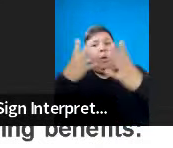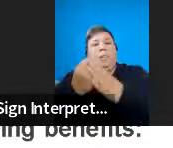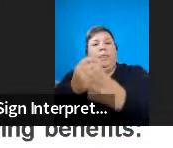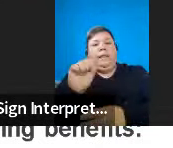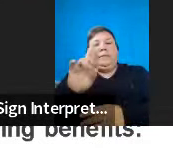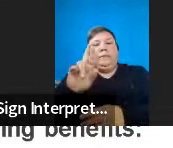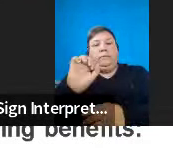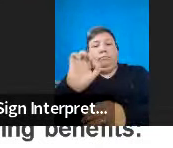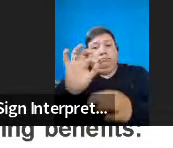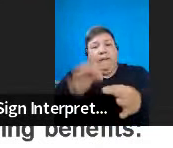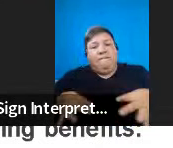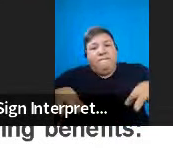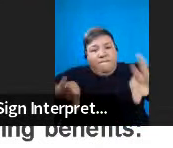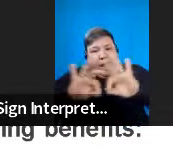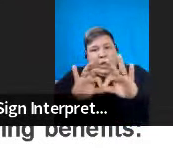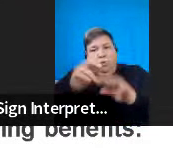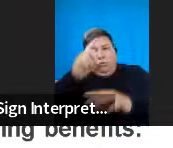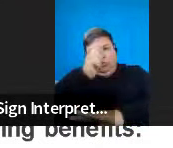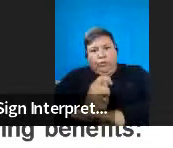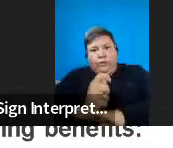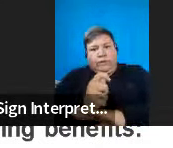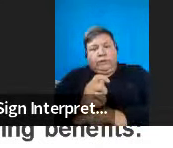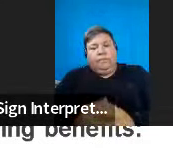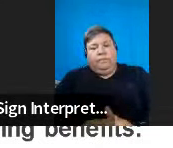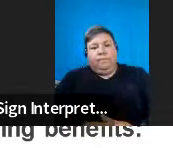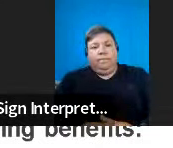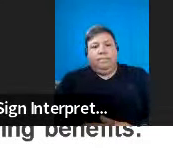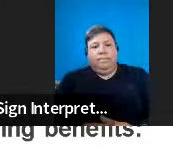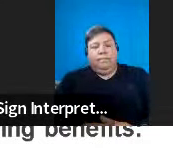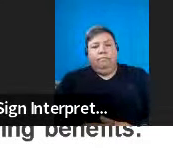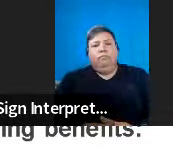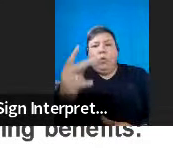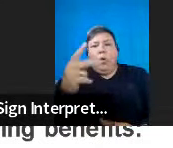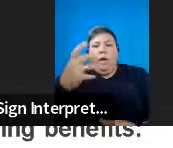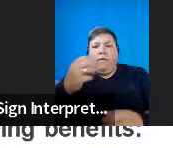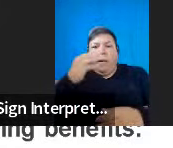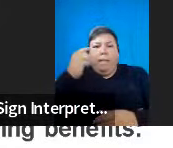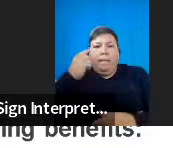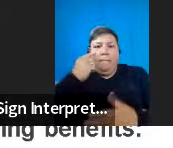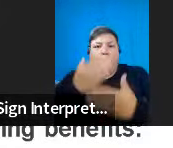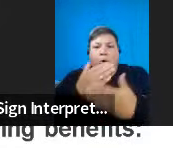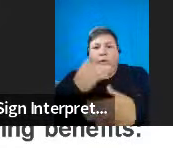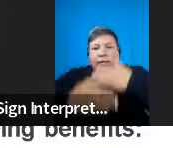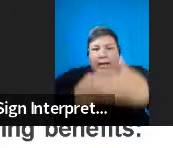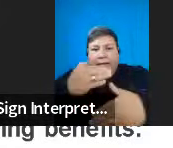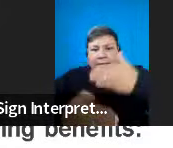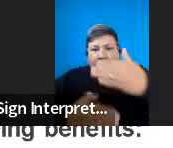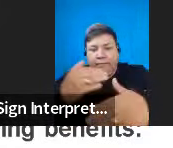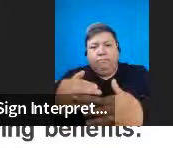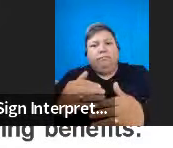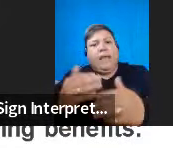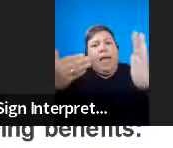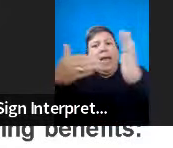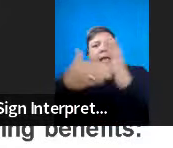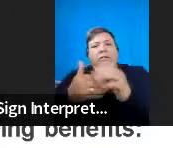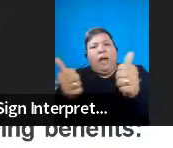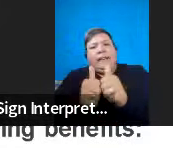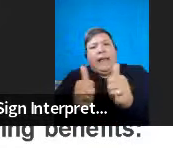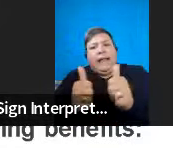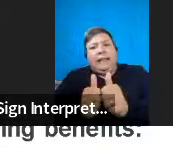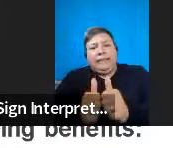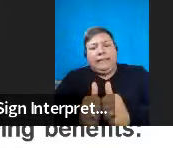this program as well. We also prioritizing applications for special and extra attendance. Again, when you're asking for